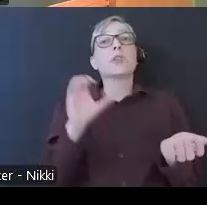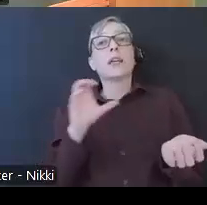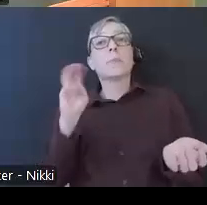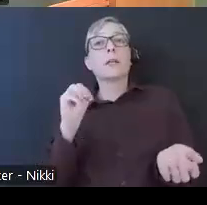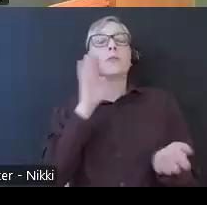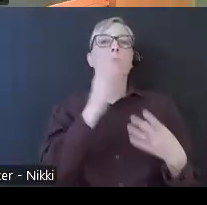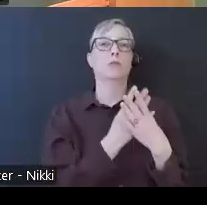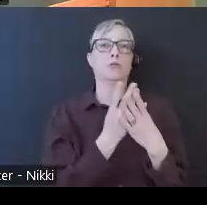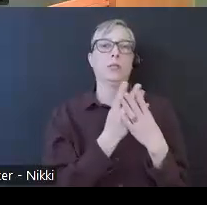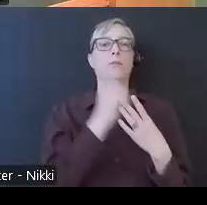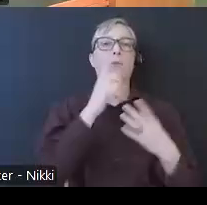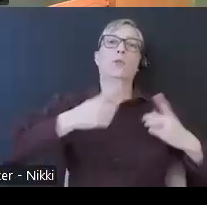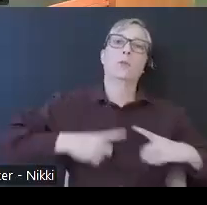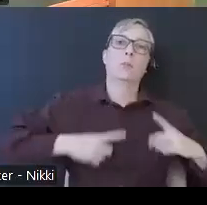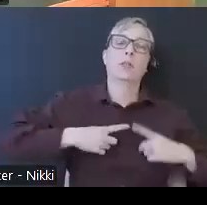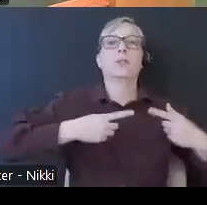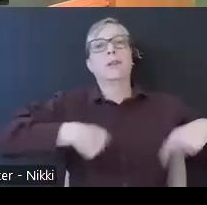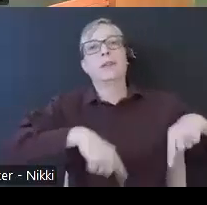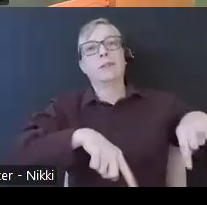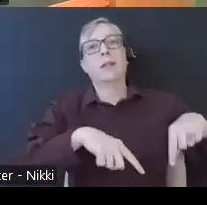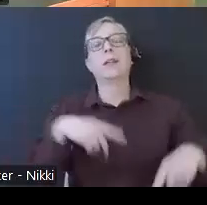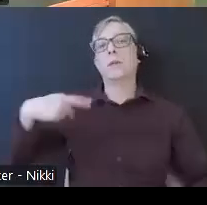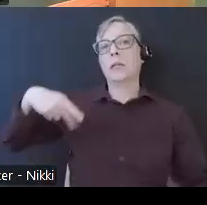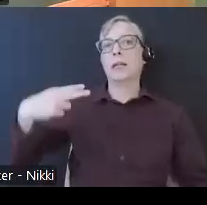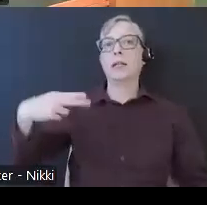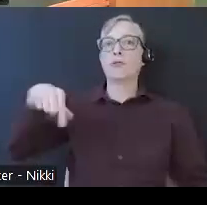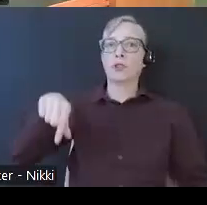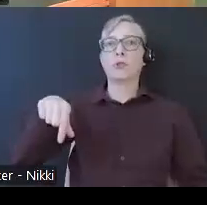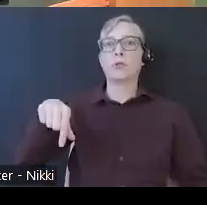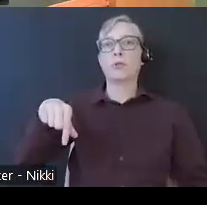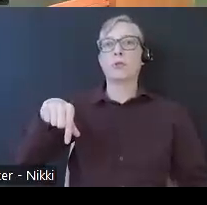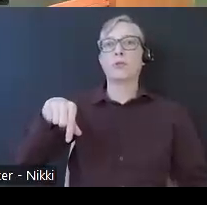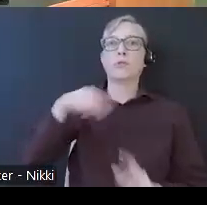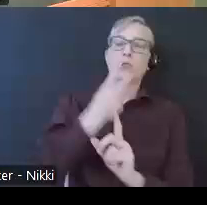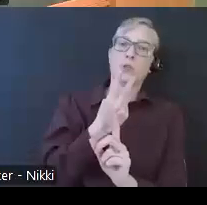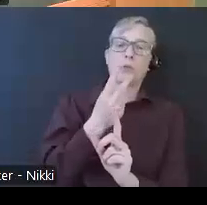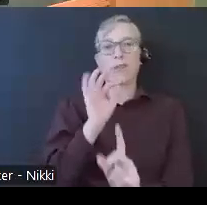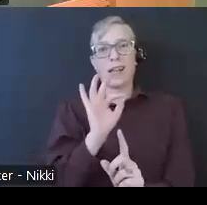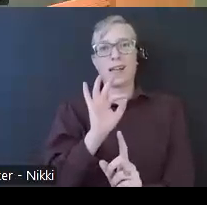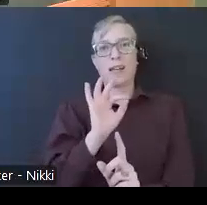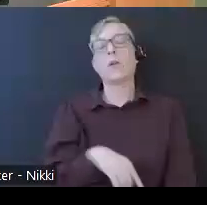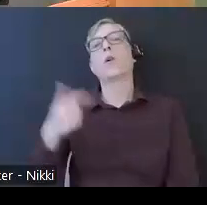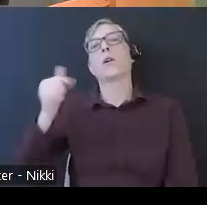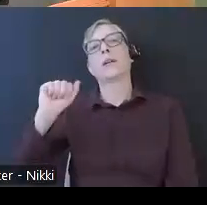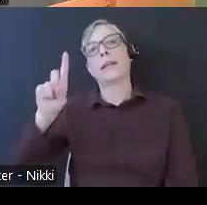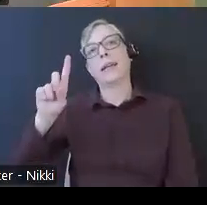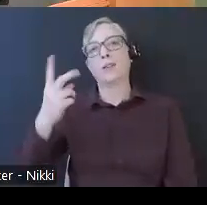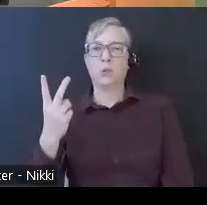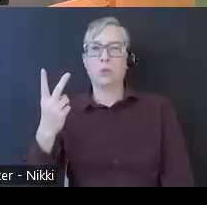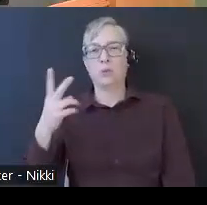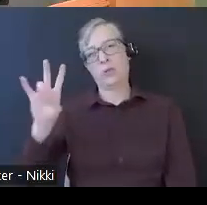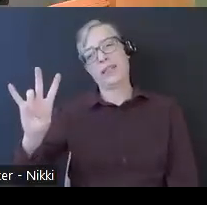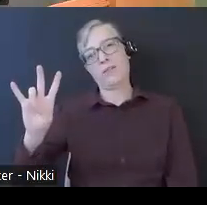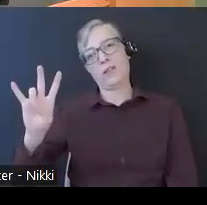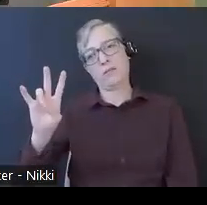and anxiety with a PHQ-2, PHQ-9, or GAD-2, GAD-7, and then go